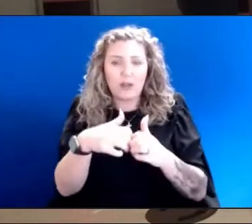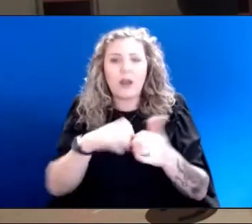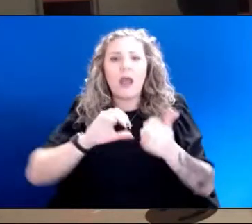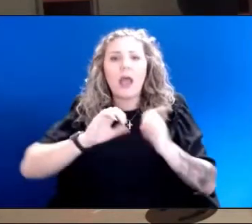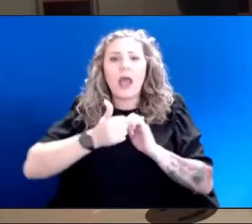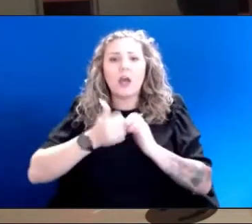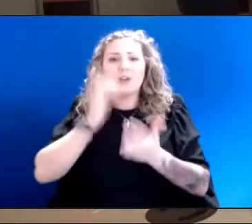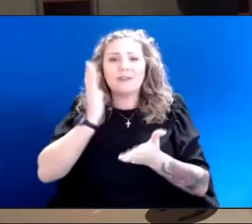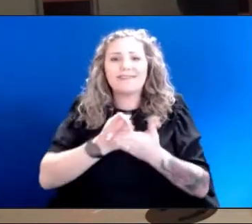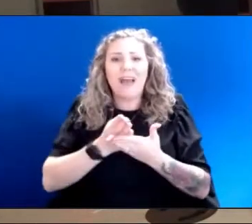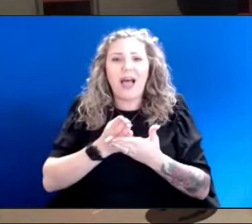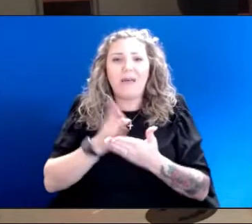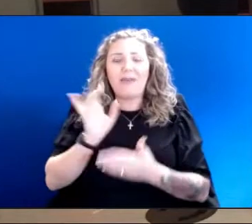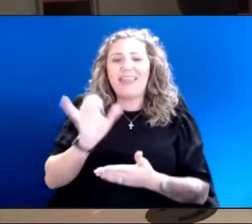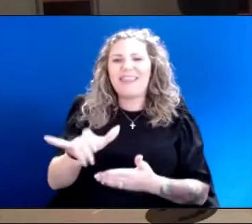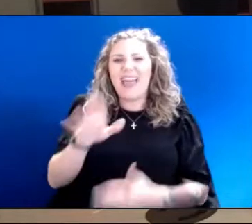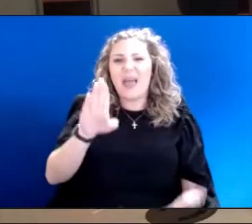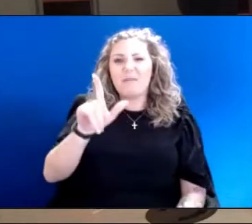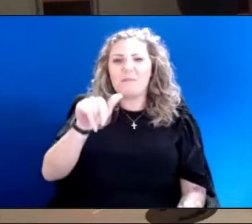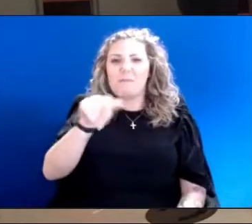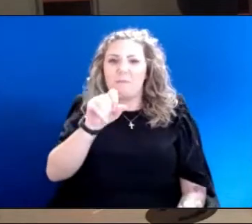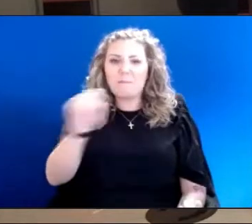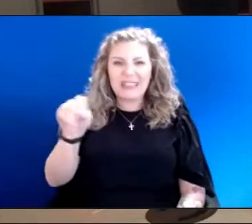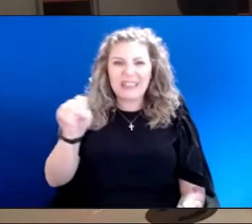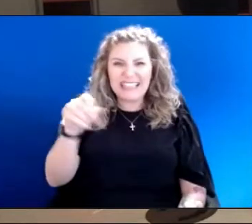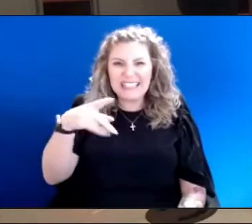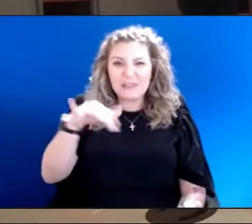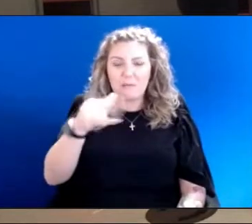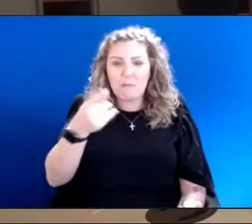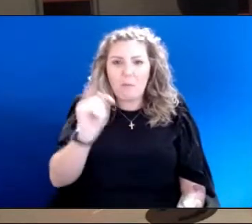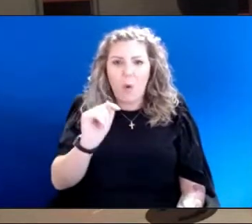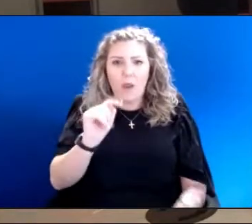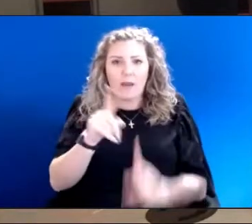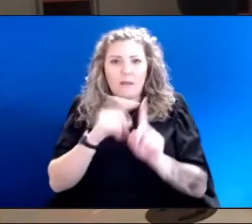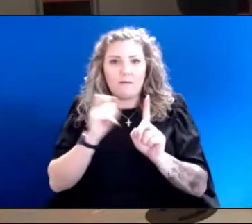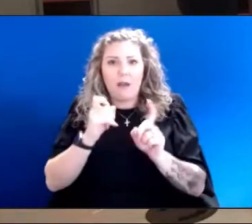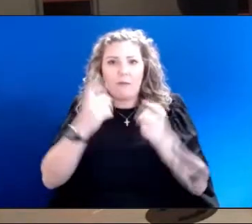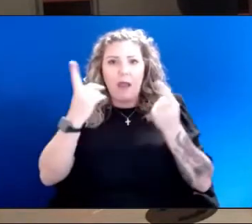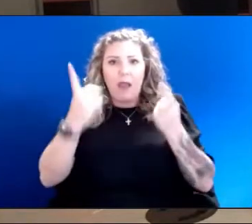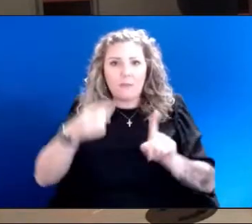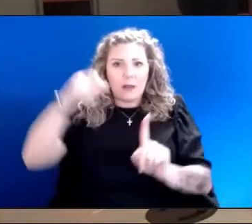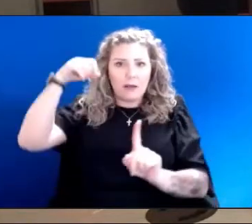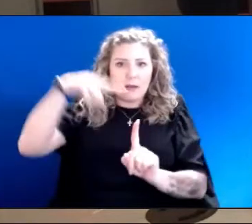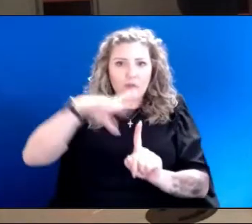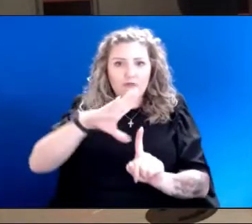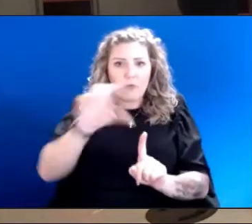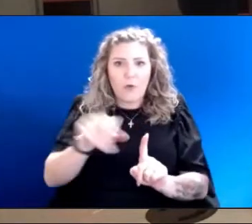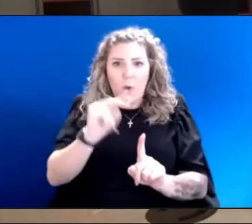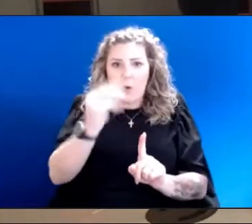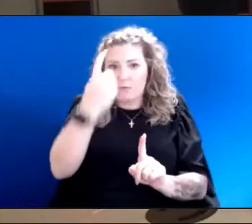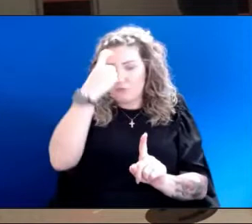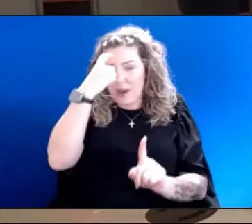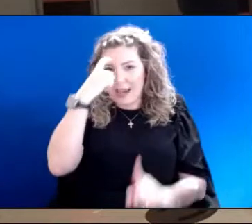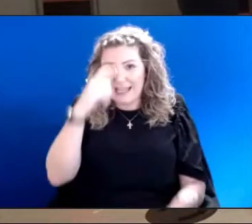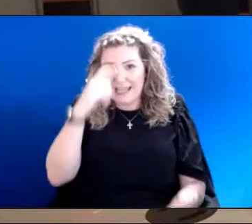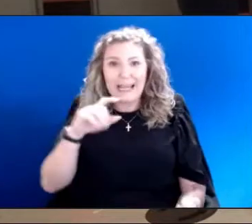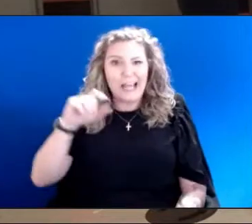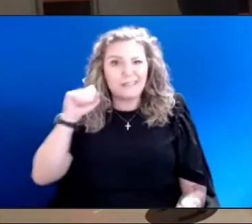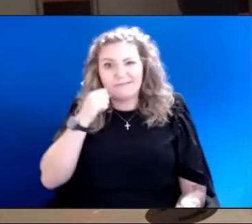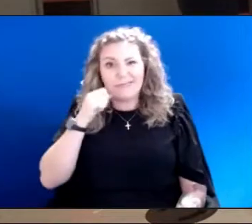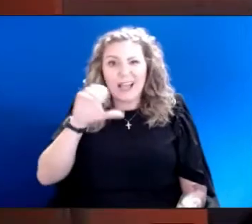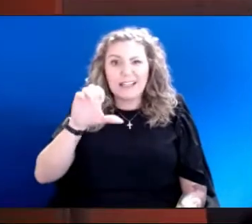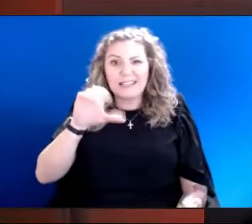bliss point or keep it from being tripped in your own brain? Dr. Noelenik. Celery. Celery. No, I